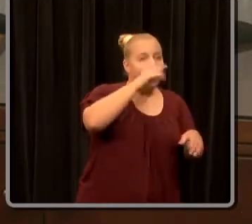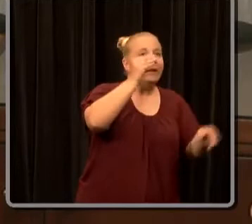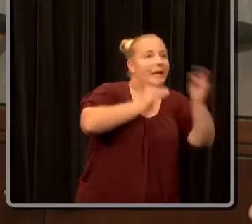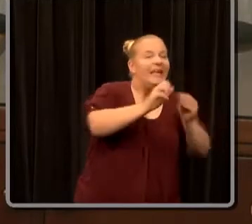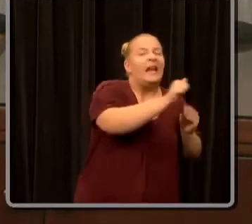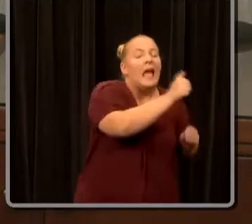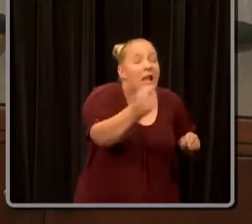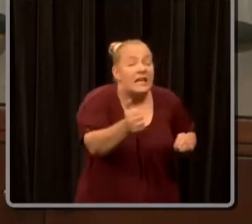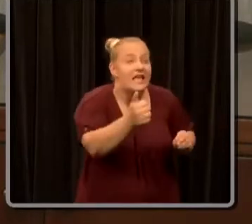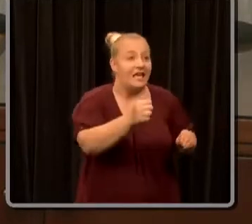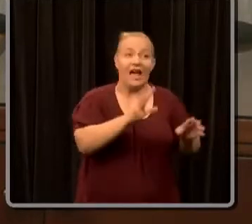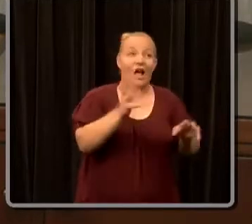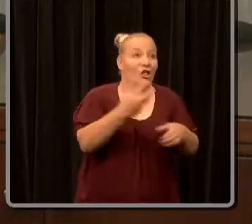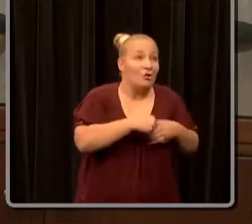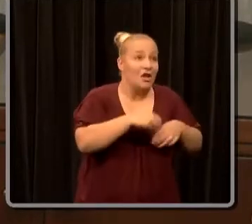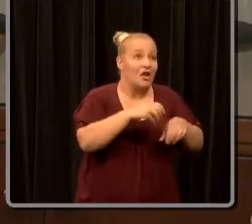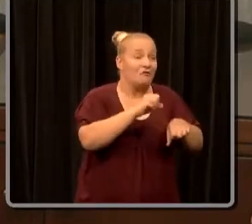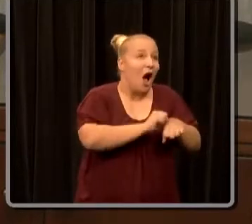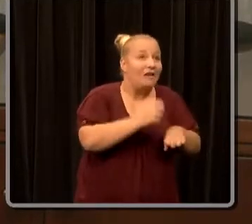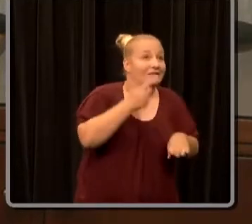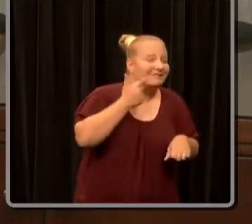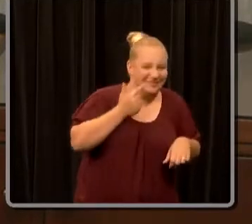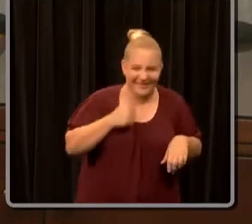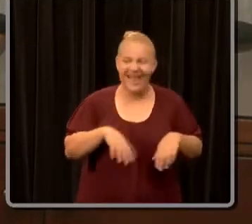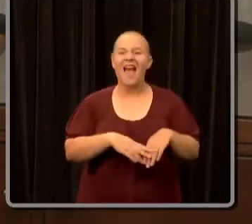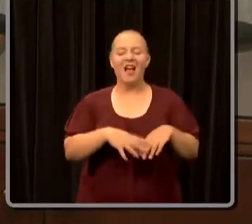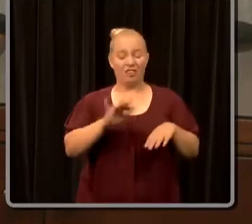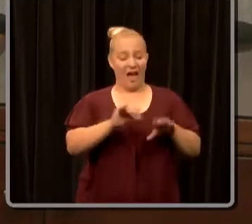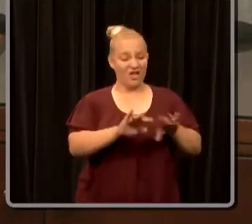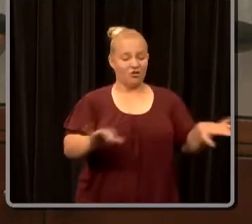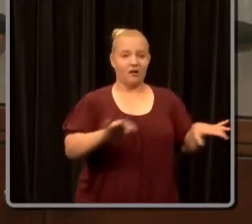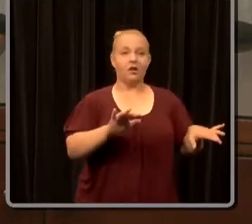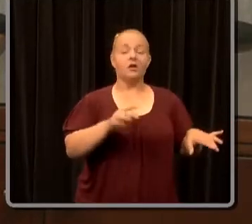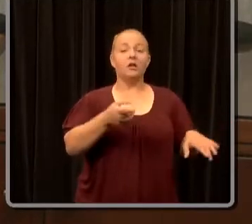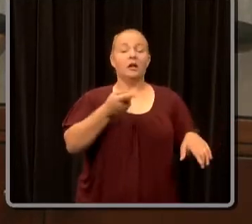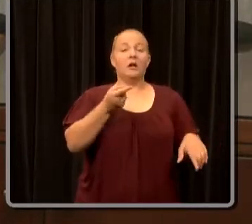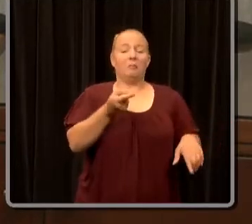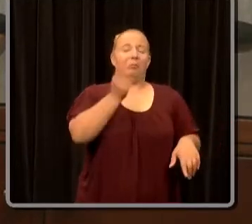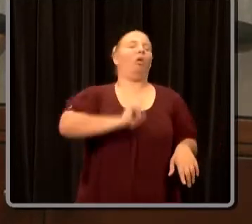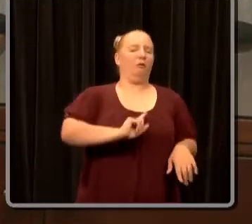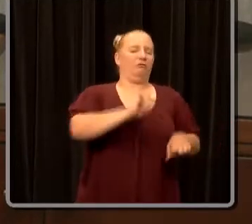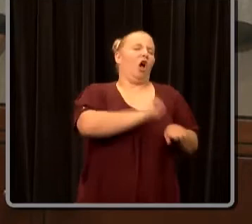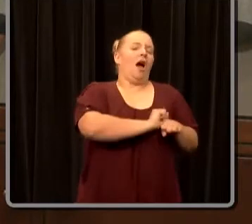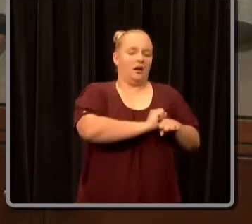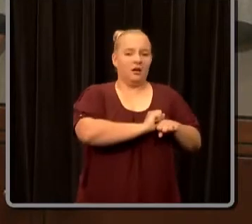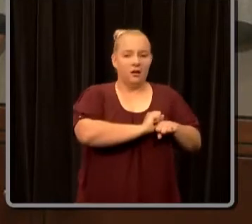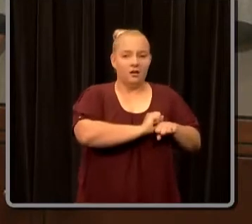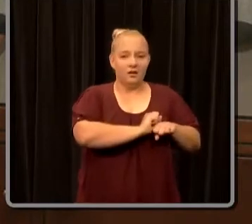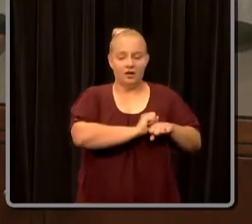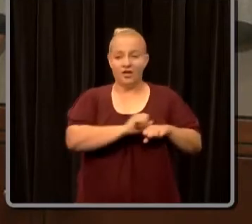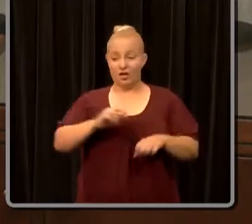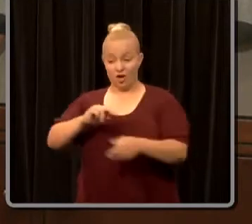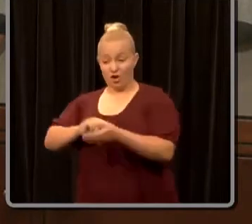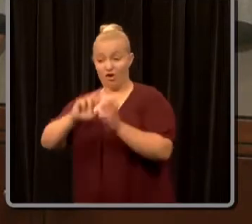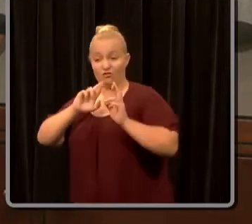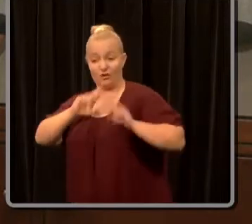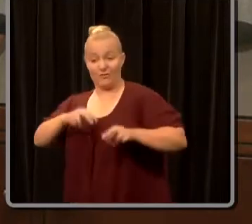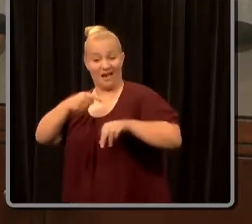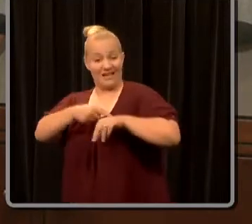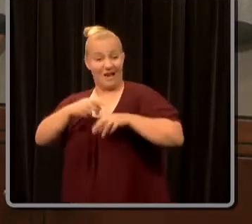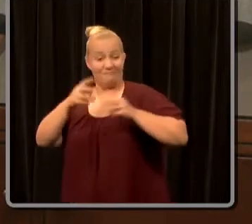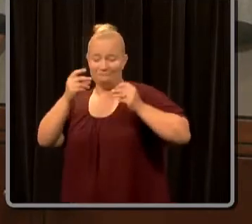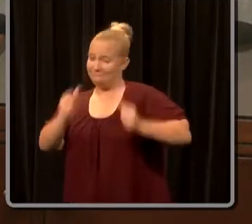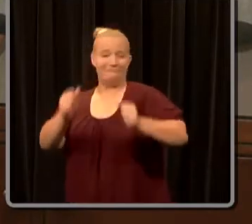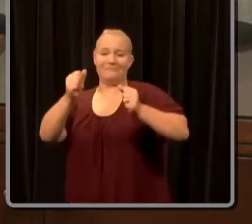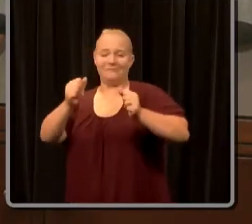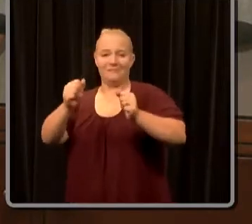including rocks. And this child was in dire straits, but that response time by the nurse was so much quicker, getting